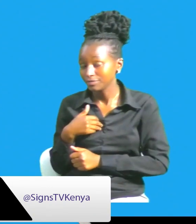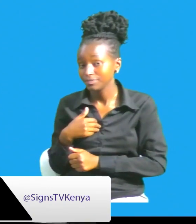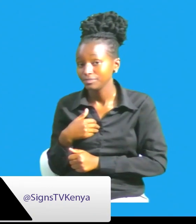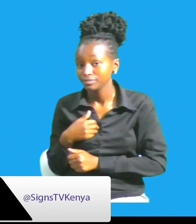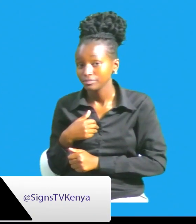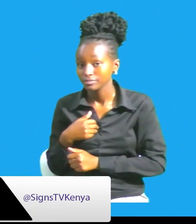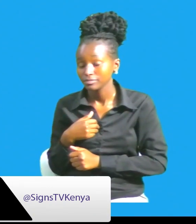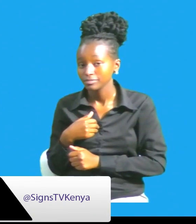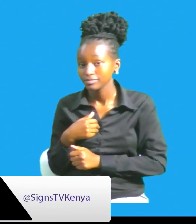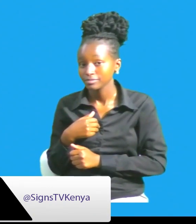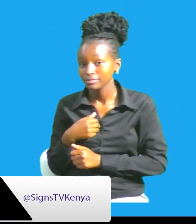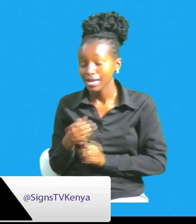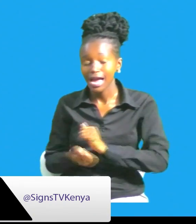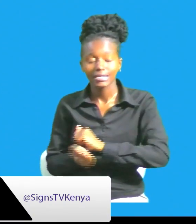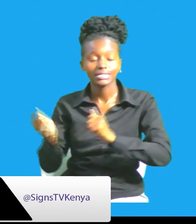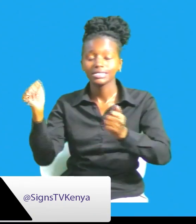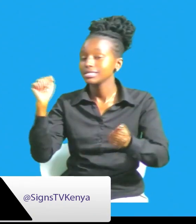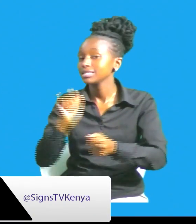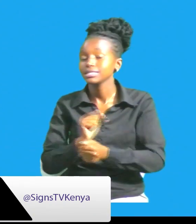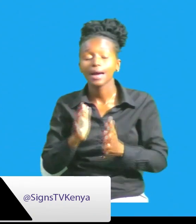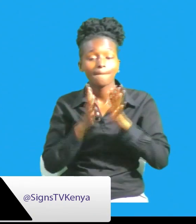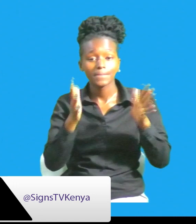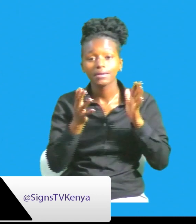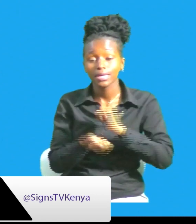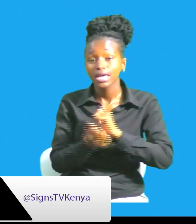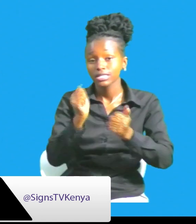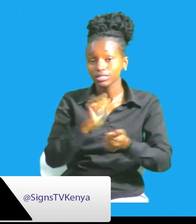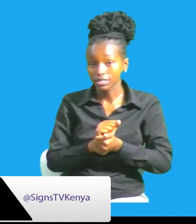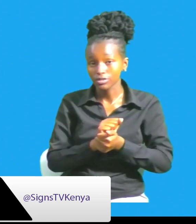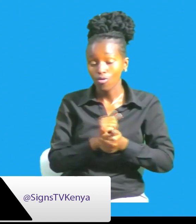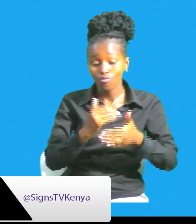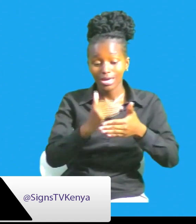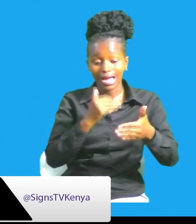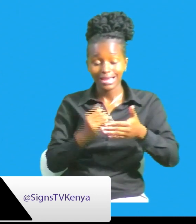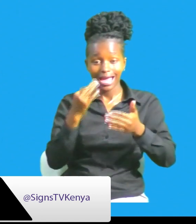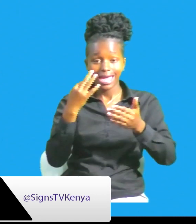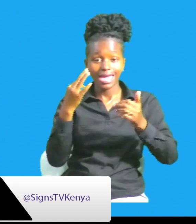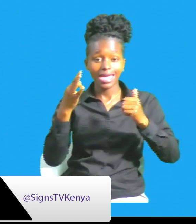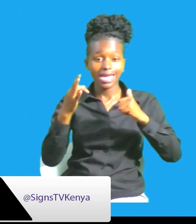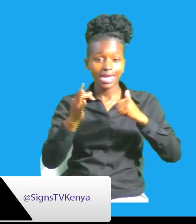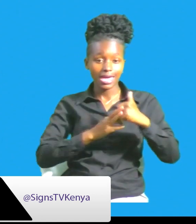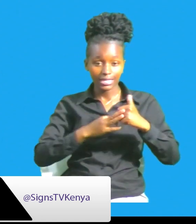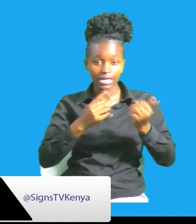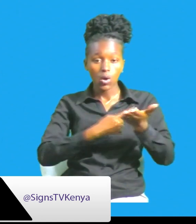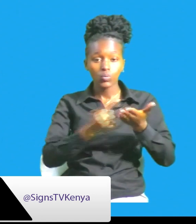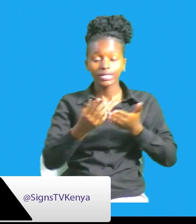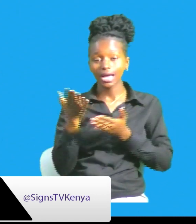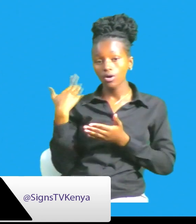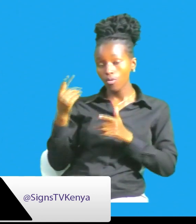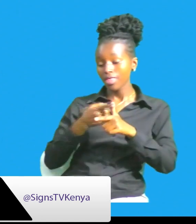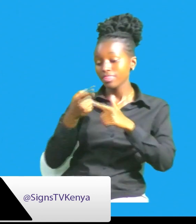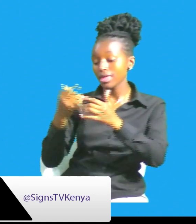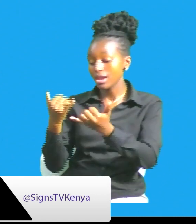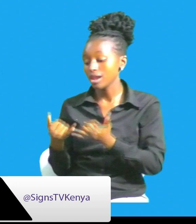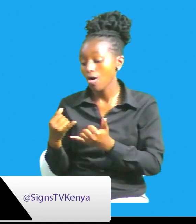is drastic changes between ipicha yenye alikuwa hapo 8 weeks ago and the current Yvette Obura. And let's just